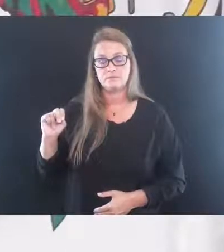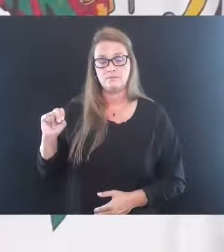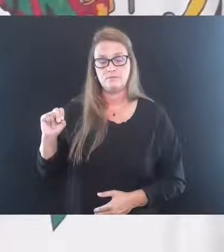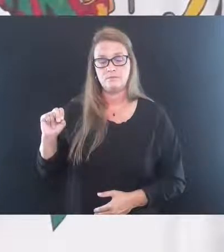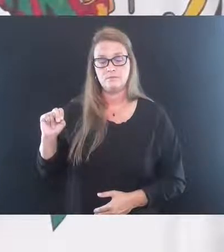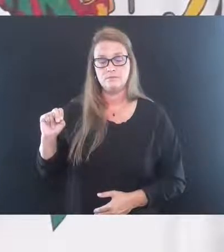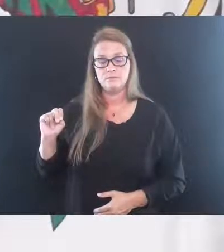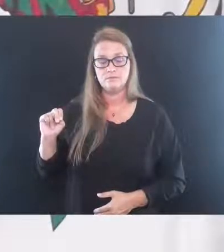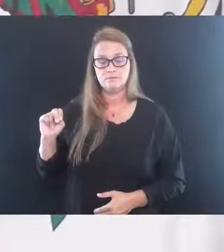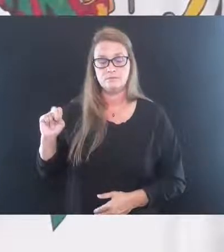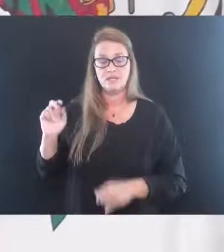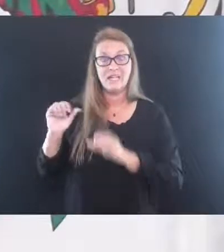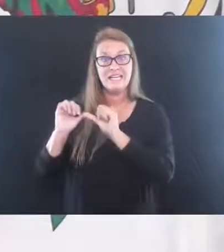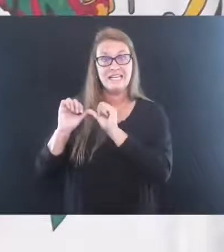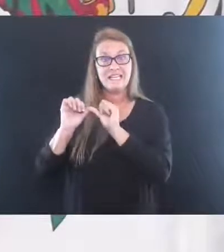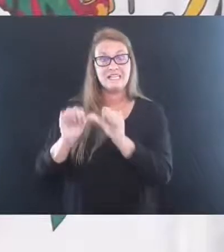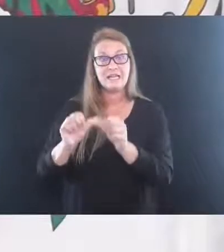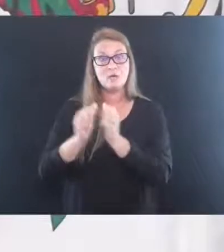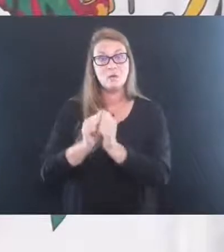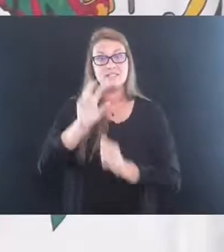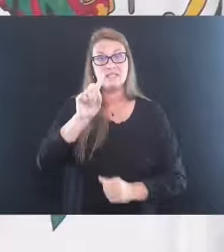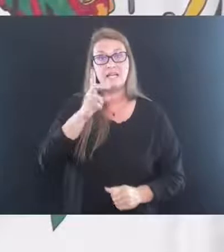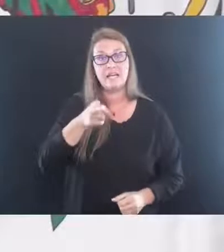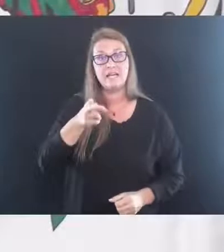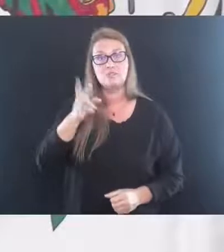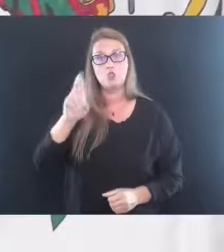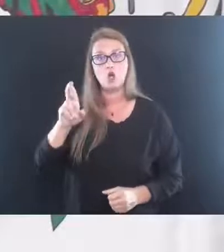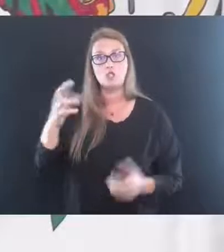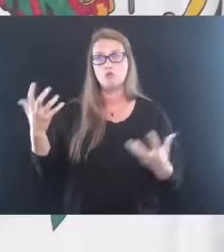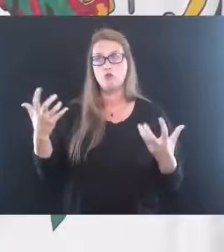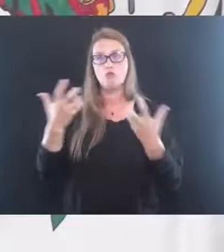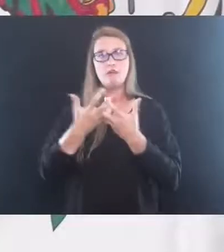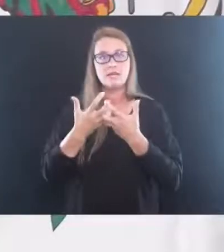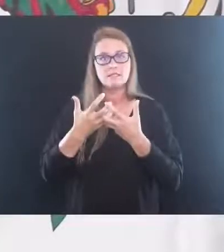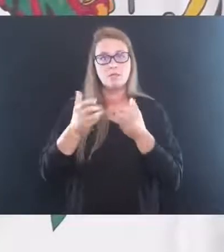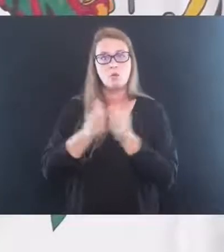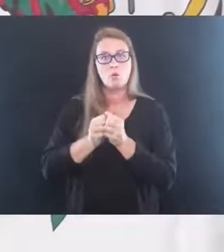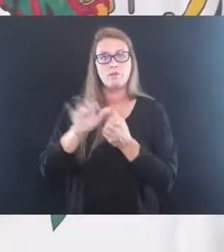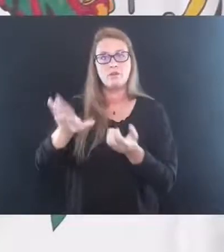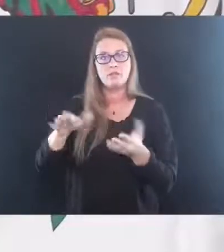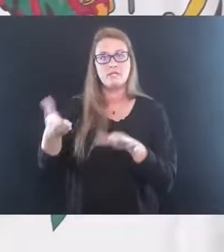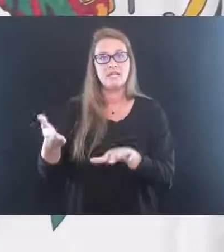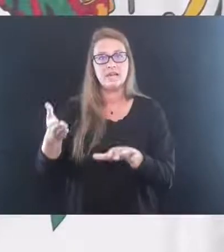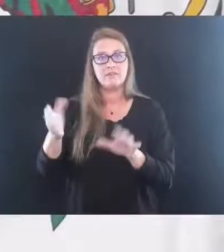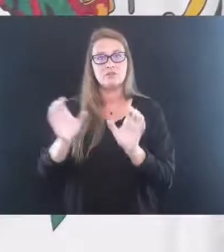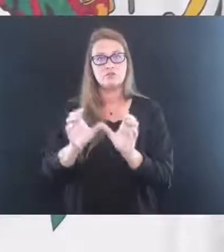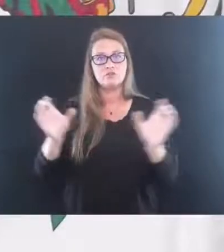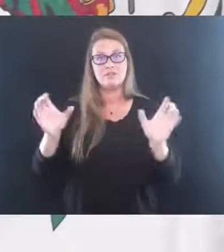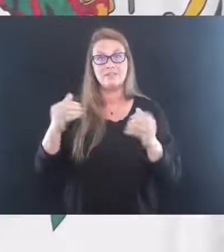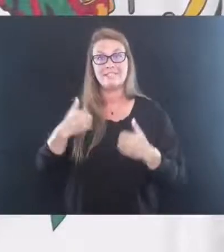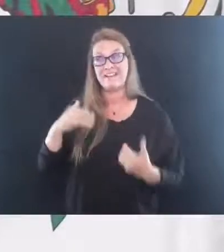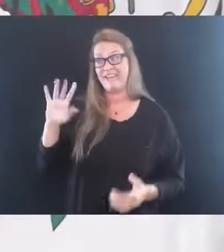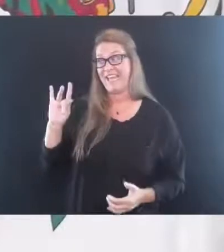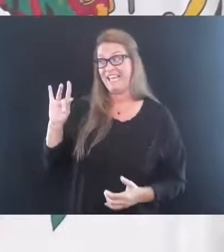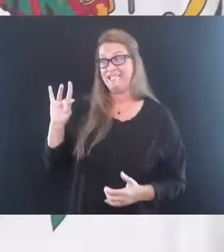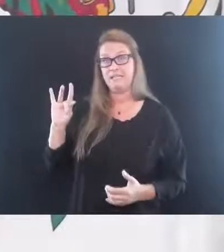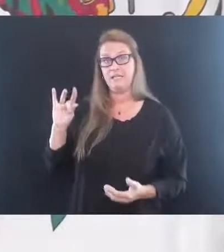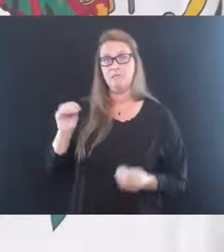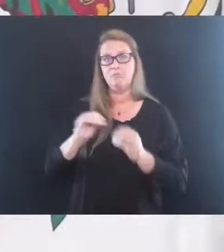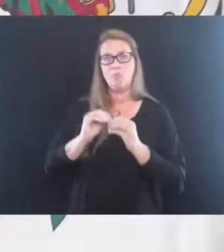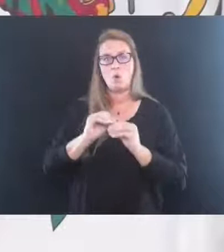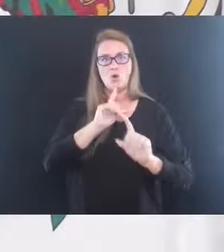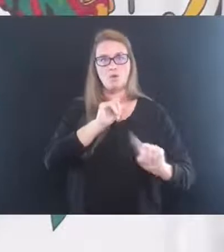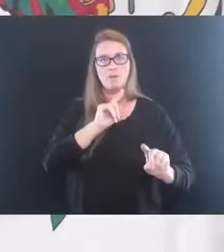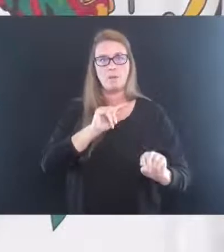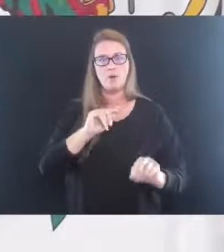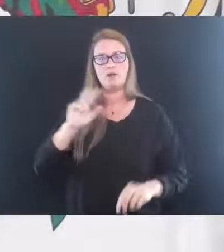Continuing with the DHHR's reconciliation of official death certificates, there are 18 more.